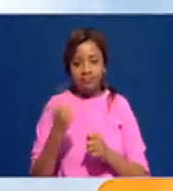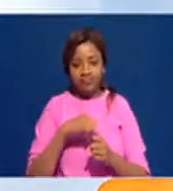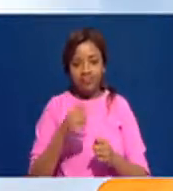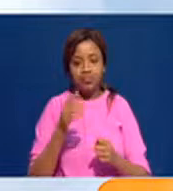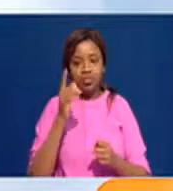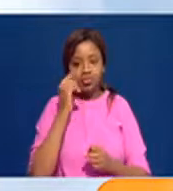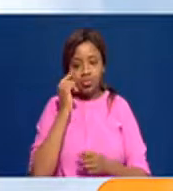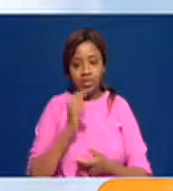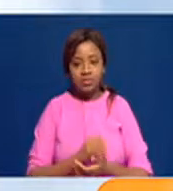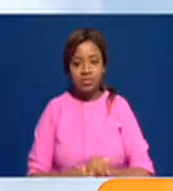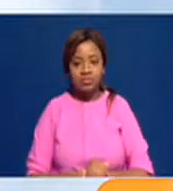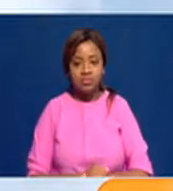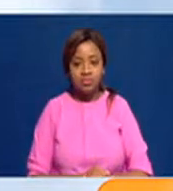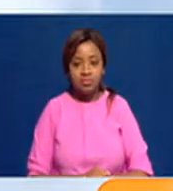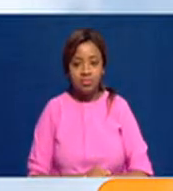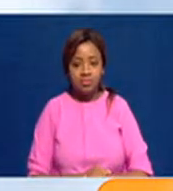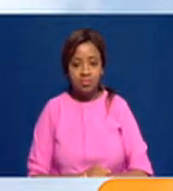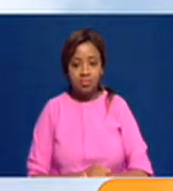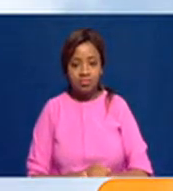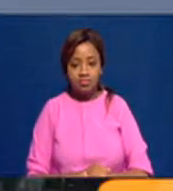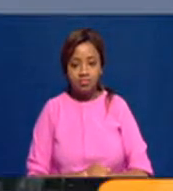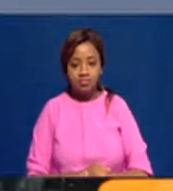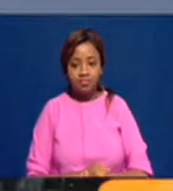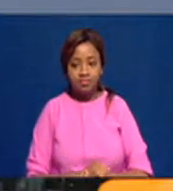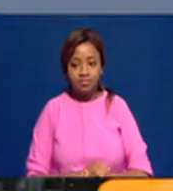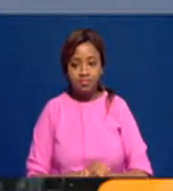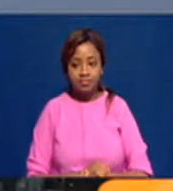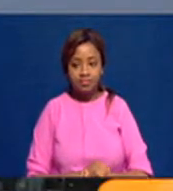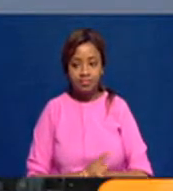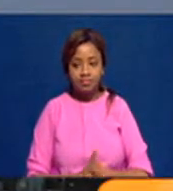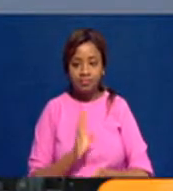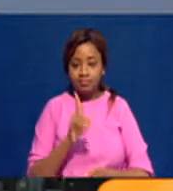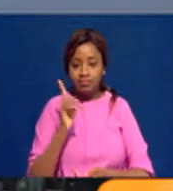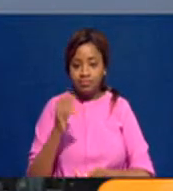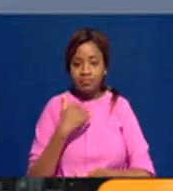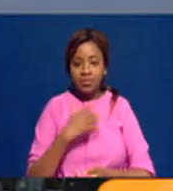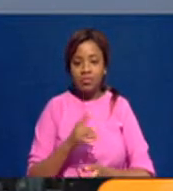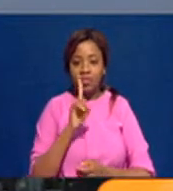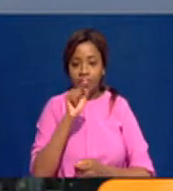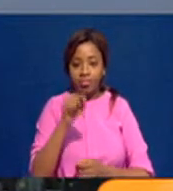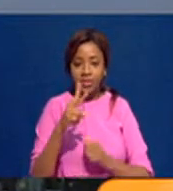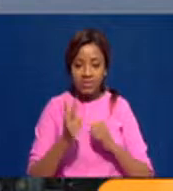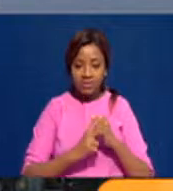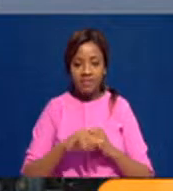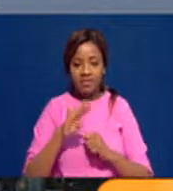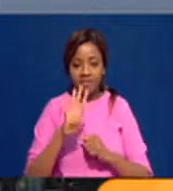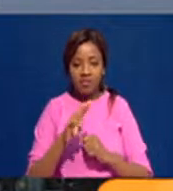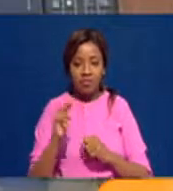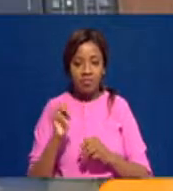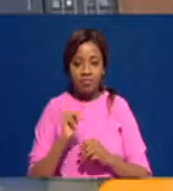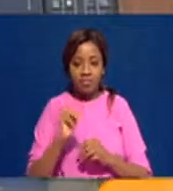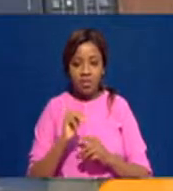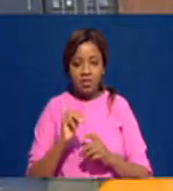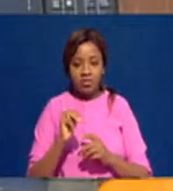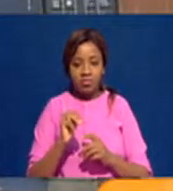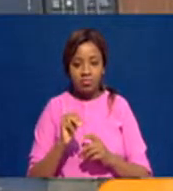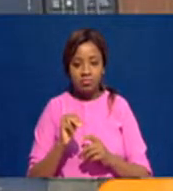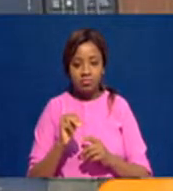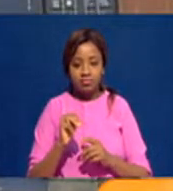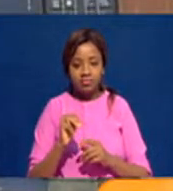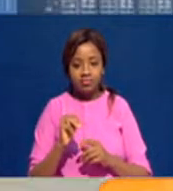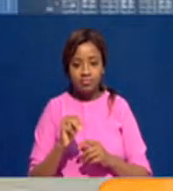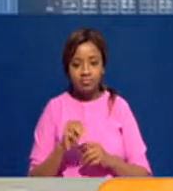Mombasa. Kenya's standard gauge railway trains ferried 1.74 million passengers in the first 9 months